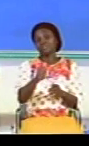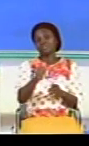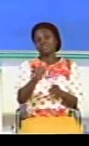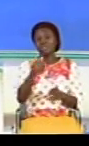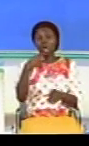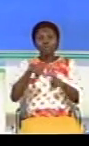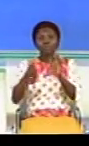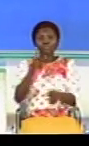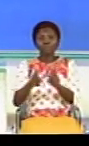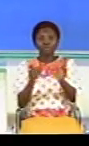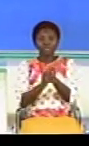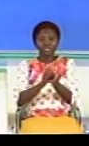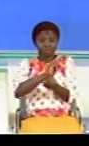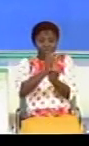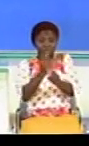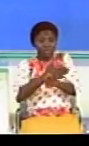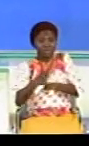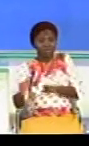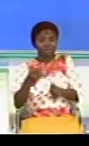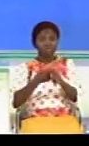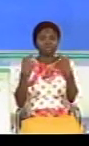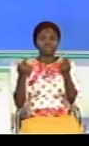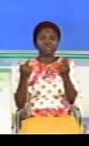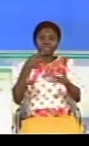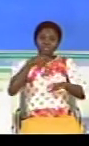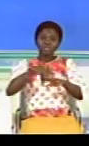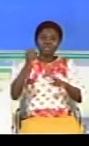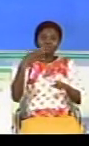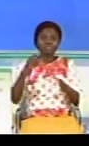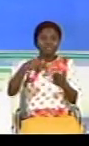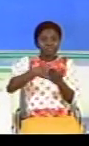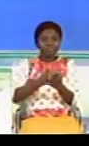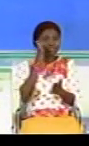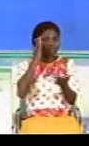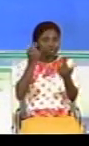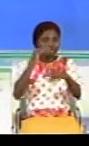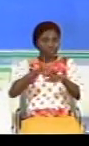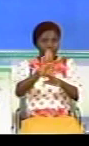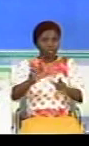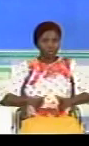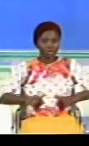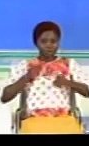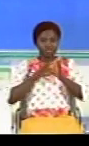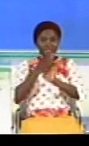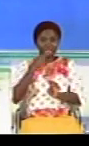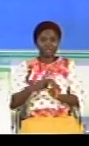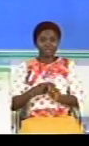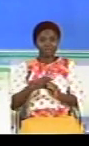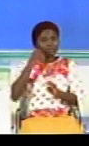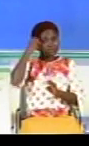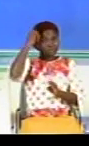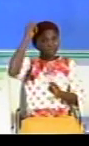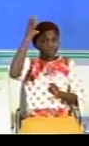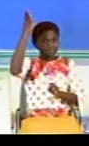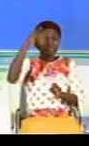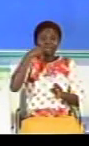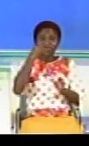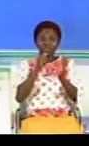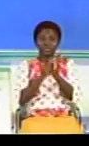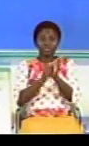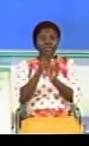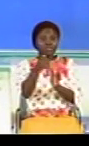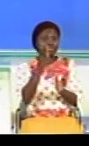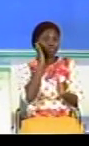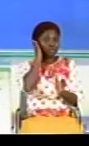sin, times of refreshing will come upon your life. It says, thou shalt have plenty